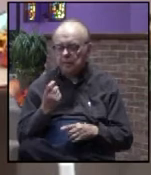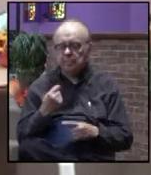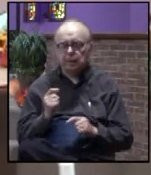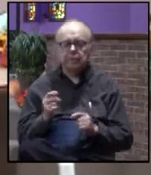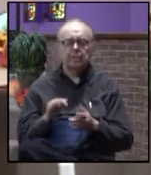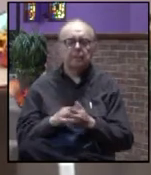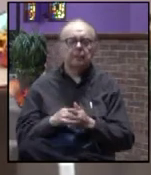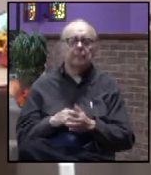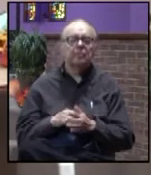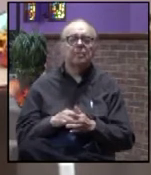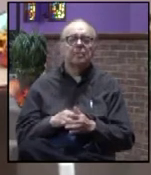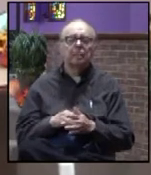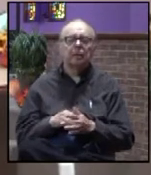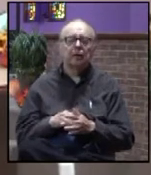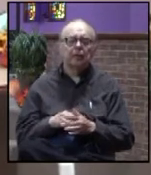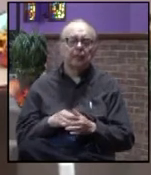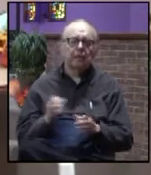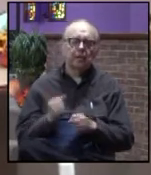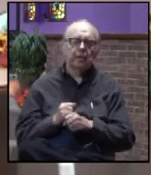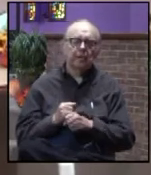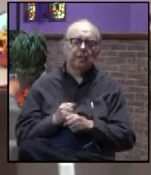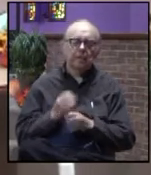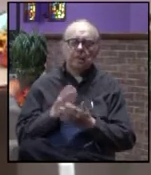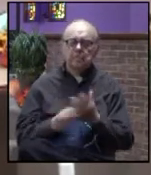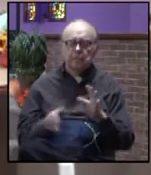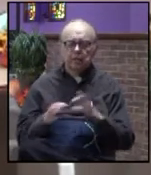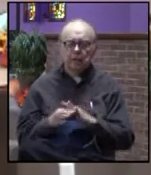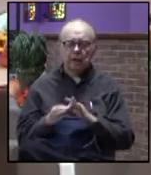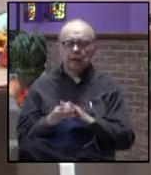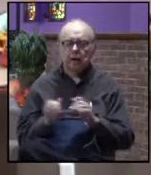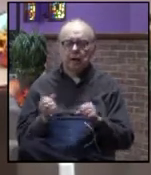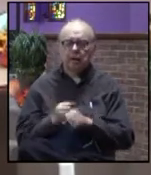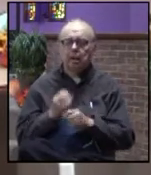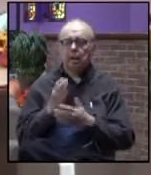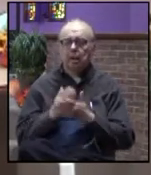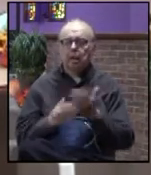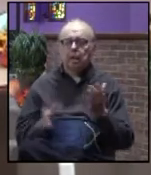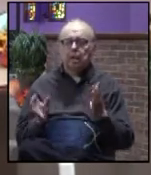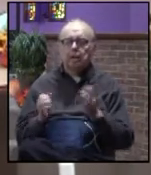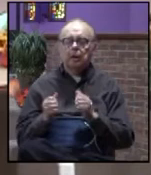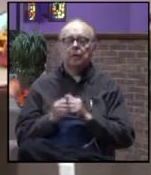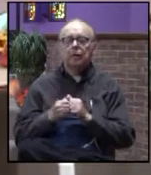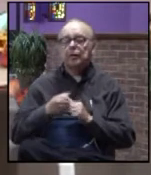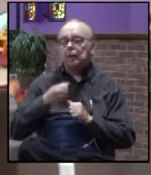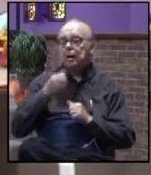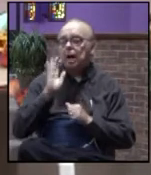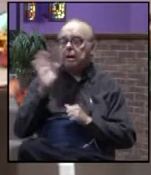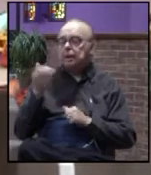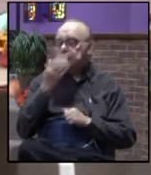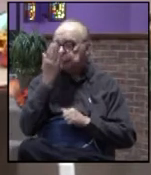this. So I get a peace in unity. I also get a peace in God's presence.